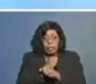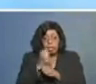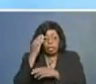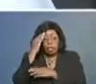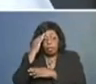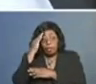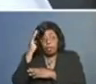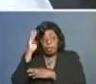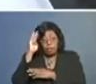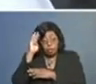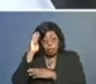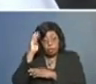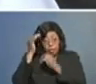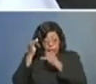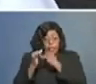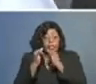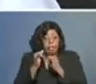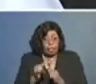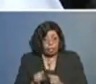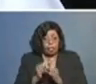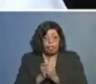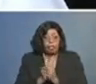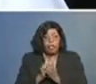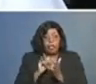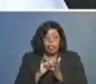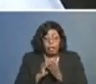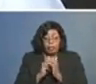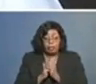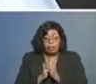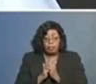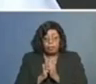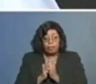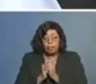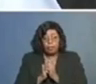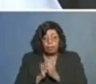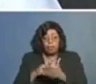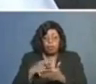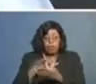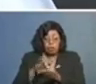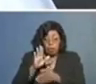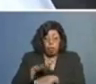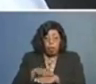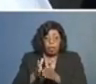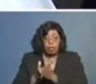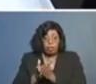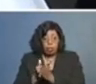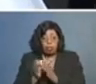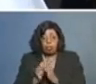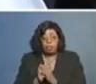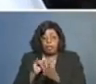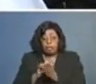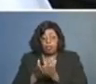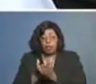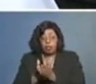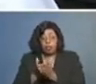our waters. That boarding turned into a hostile boarding exercise. The vessel absconded into the Cuban territory. We sought